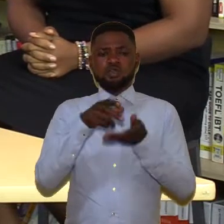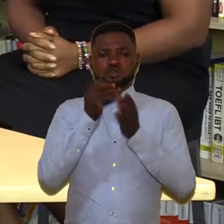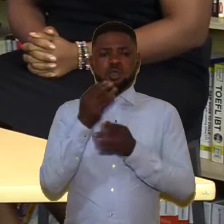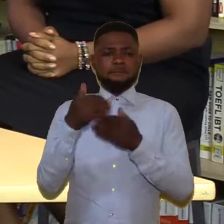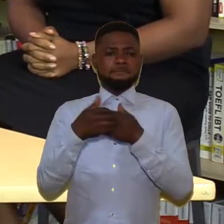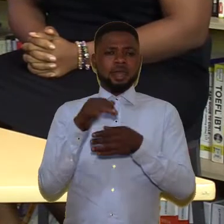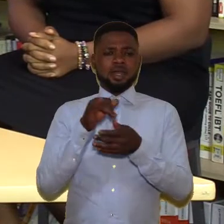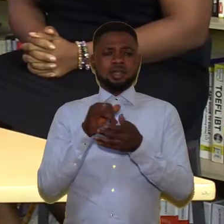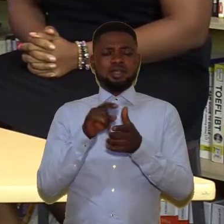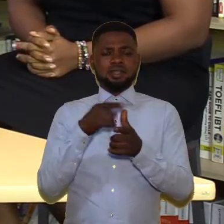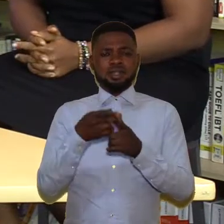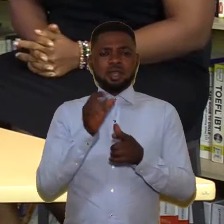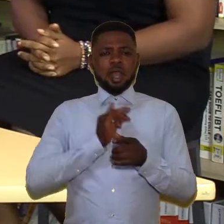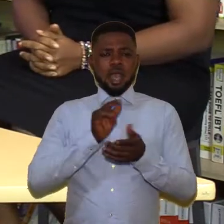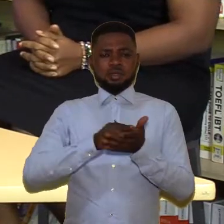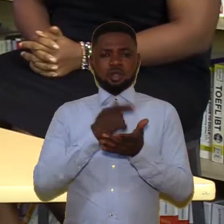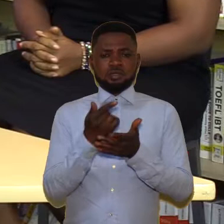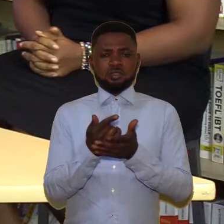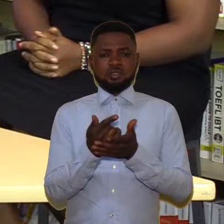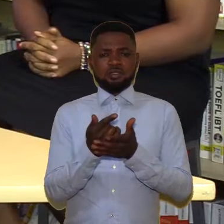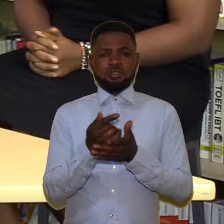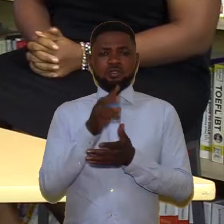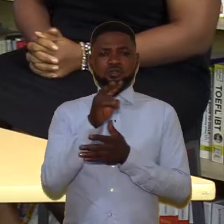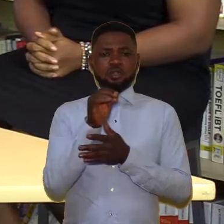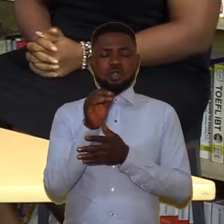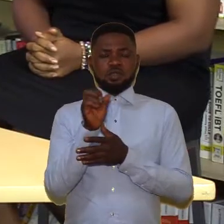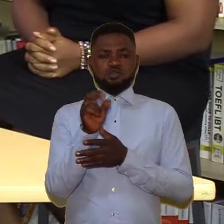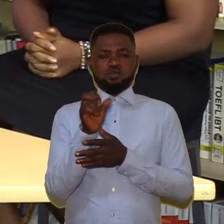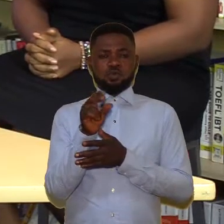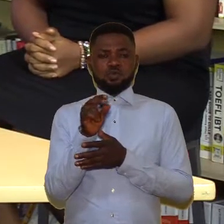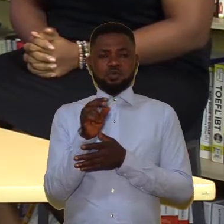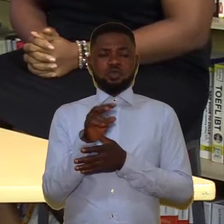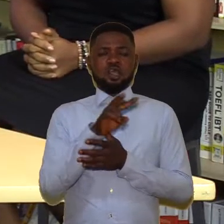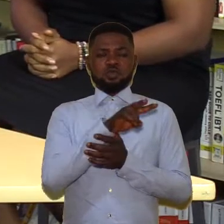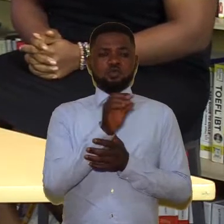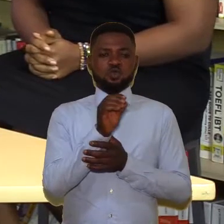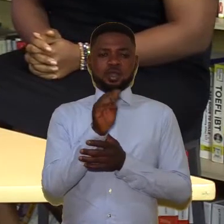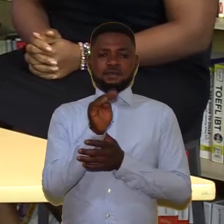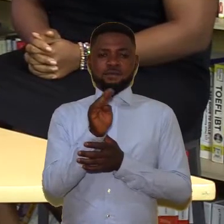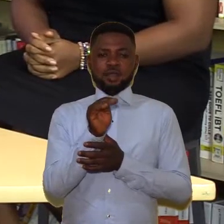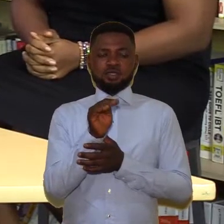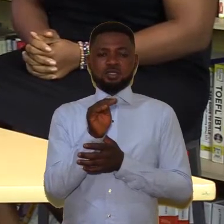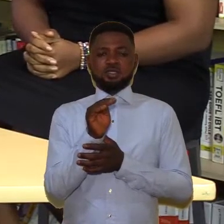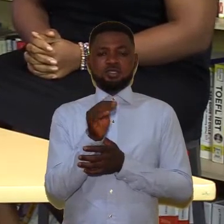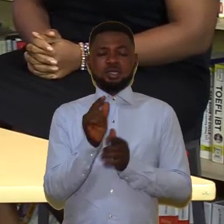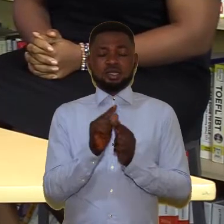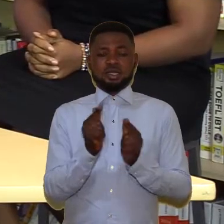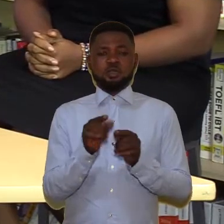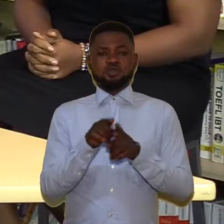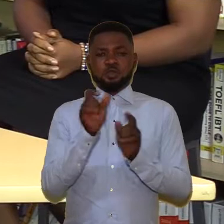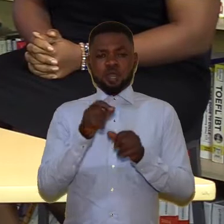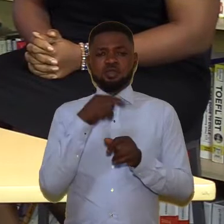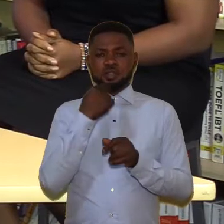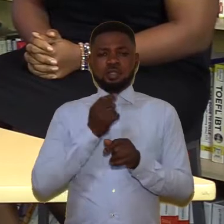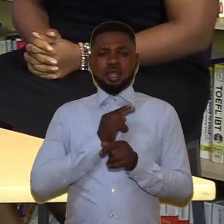then? What year did you graduate? I graduated 2012. 2012, Yes. and you? 2014. So yeah, great.